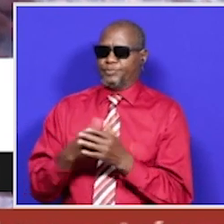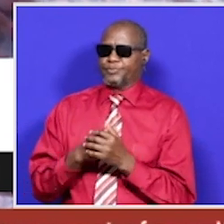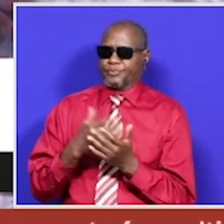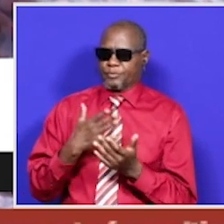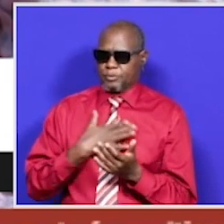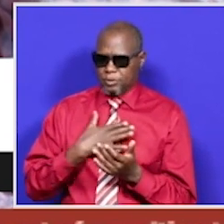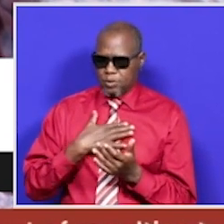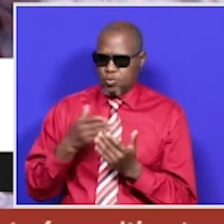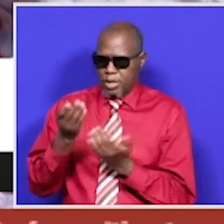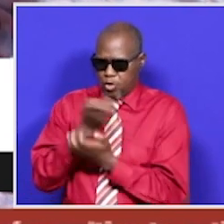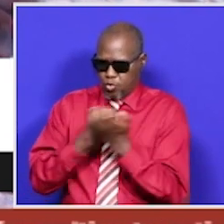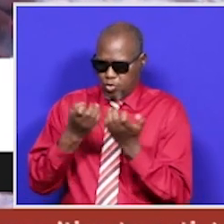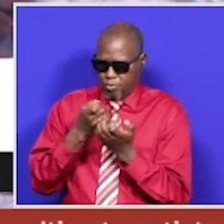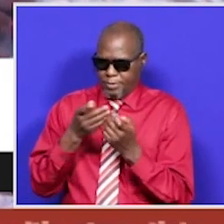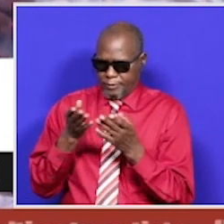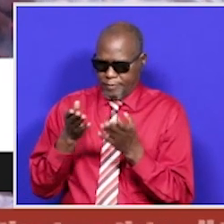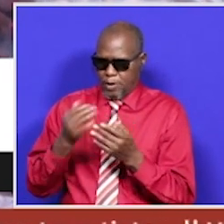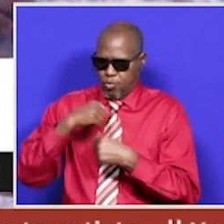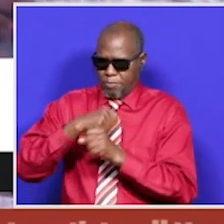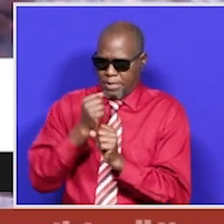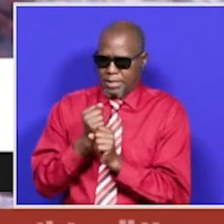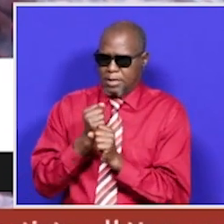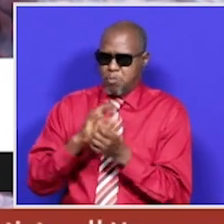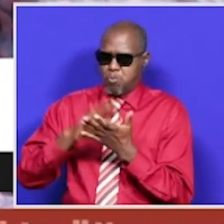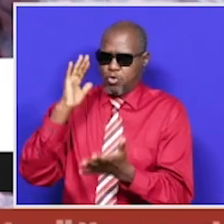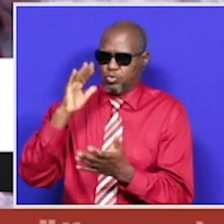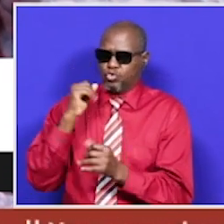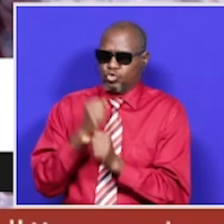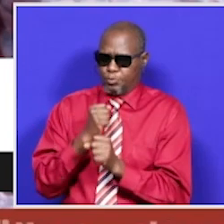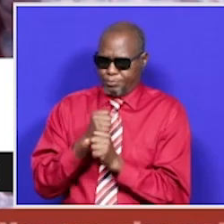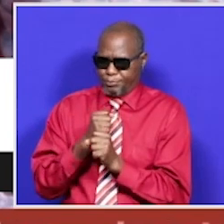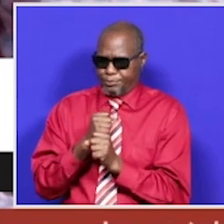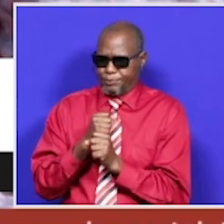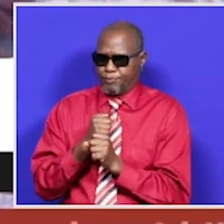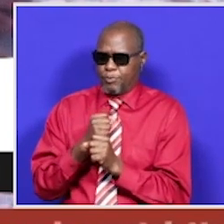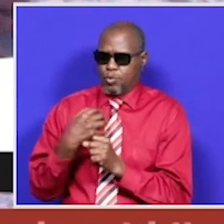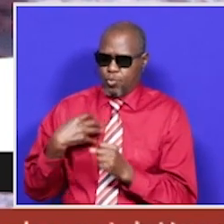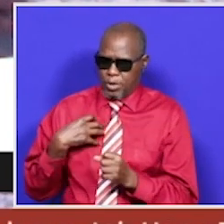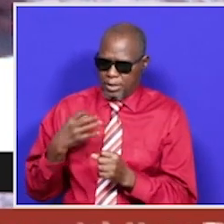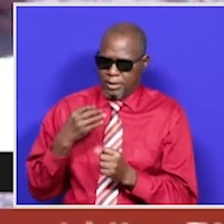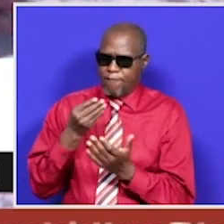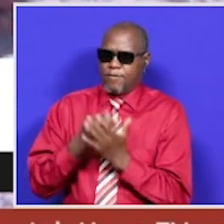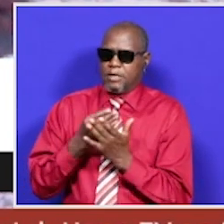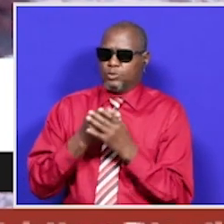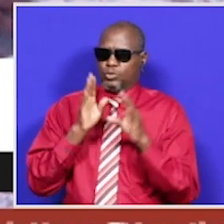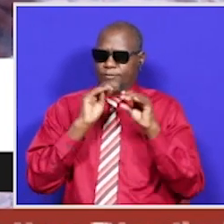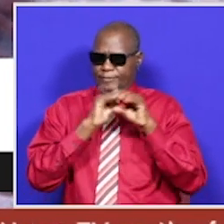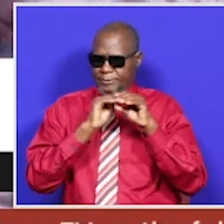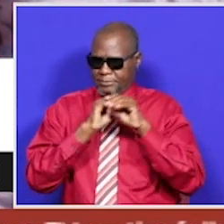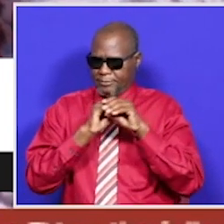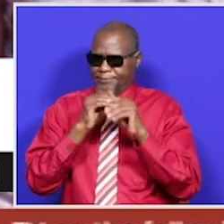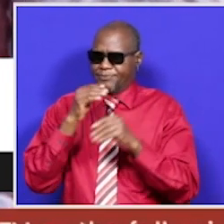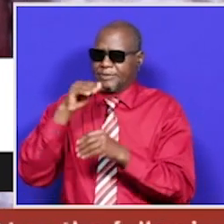economy is on a trajectory that will create more jobs and more wealth, finance investment in